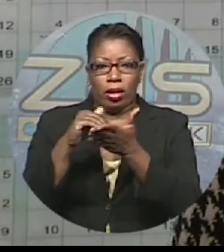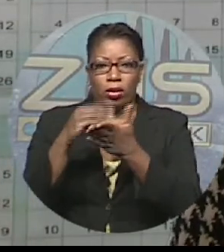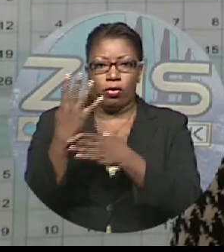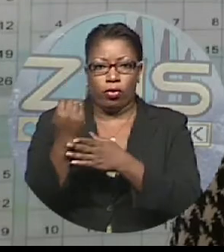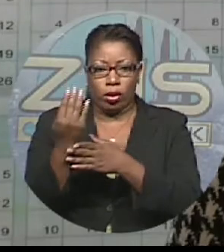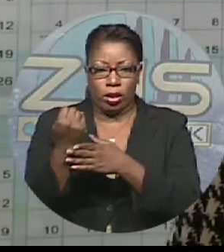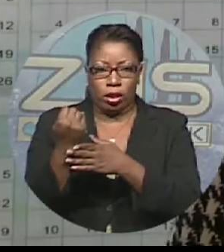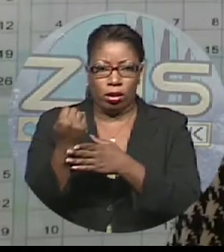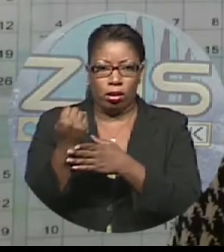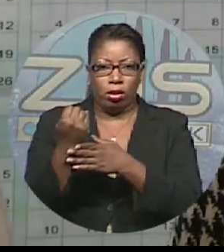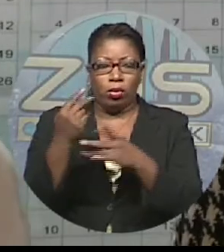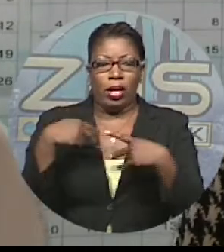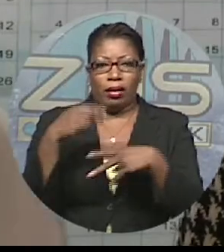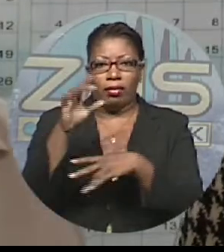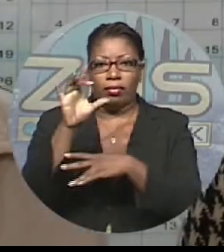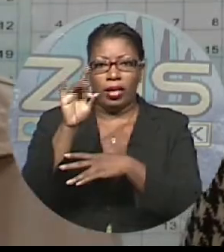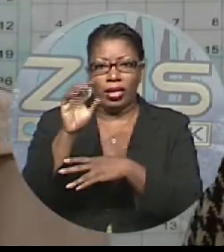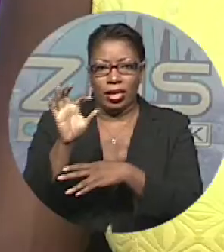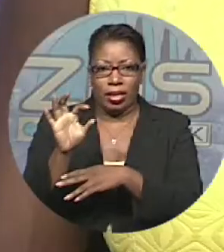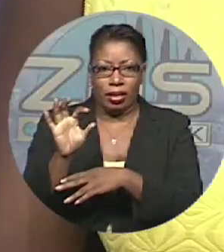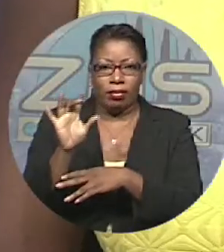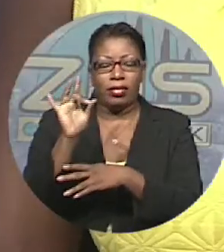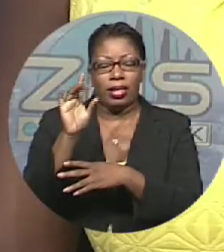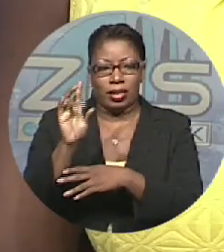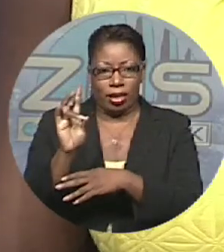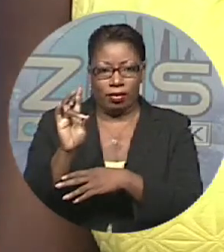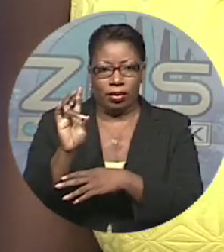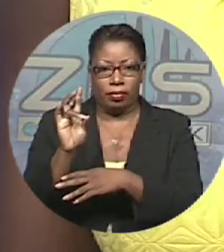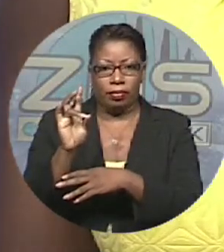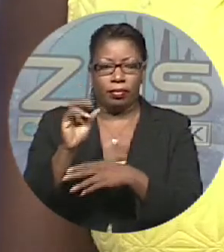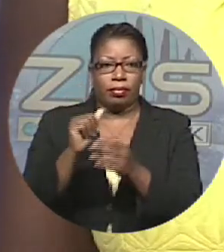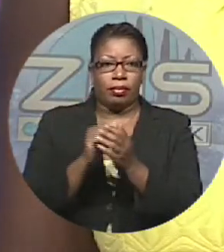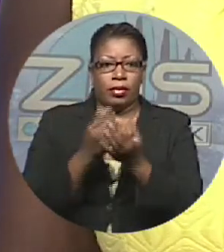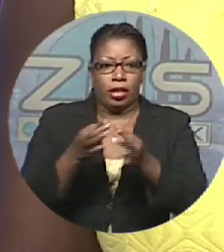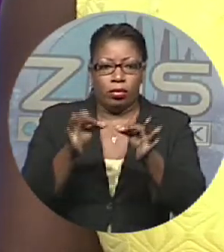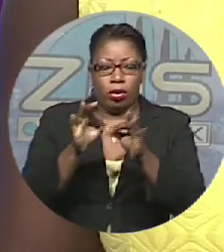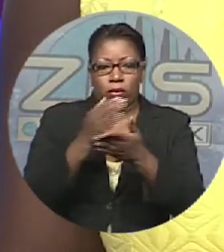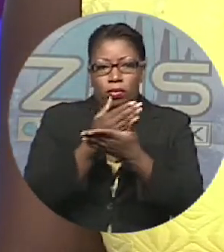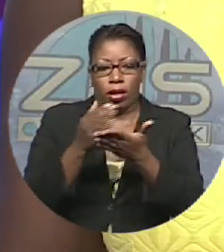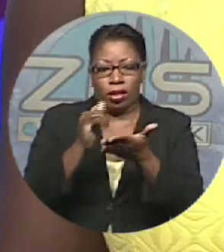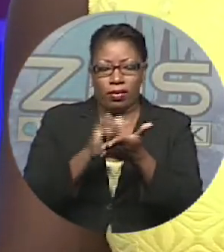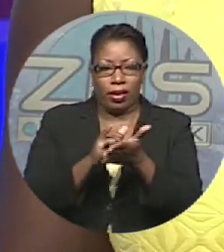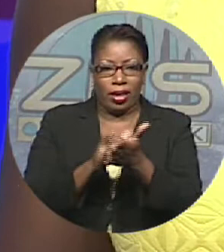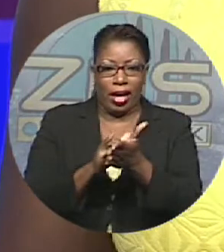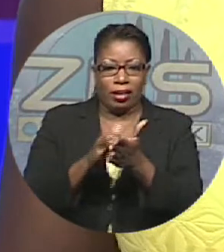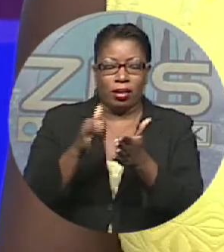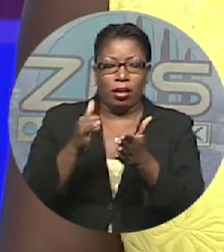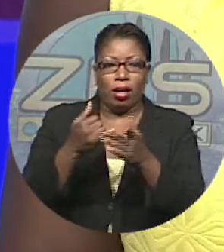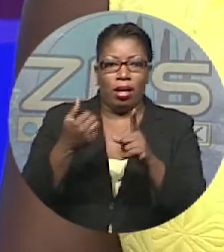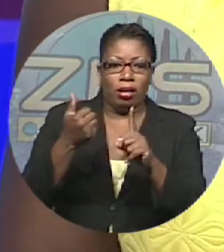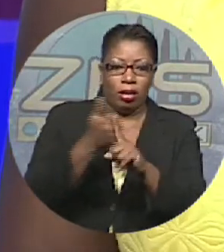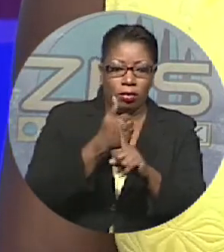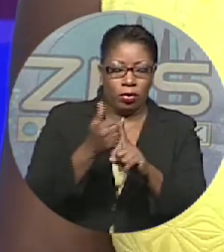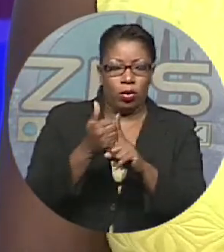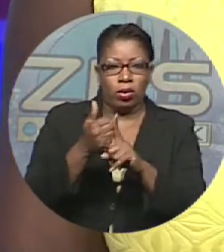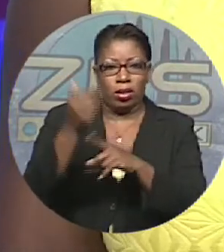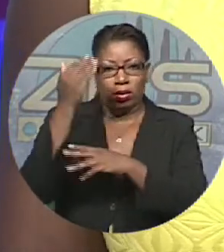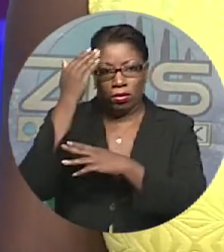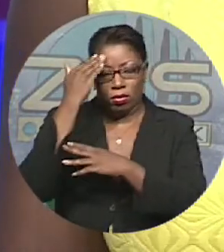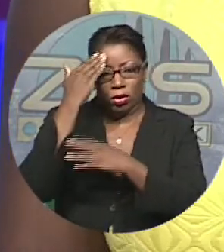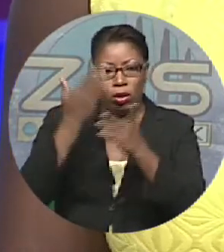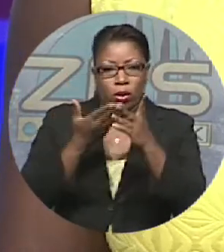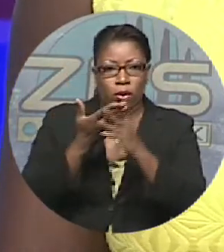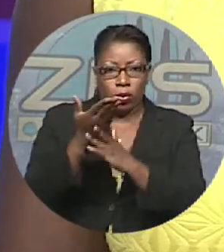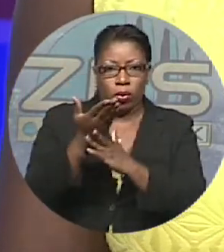2014 we now have 87. Now, key components of the offensive against abuse are promoting awareness through